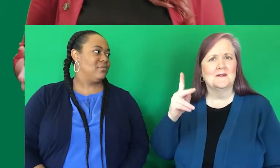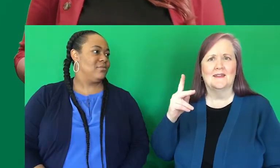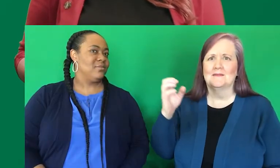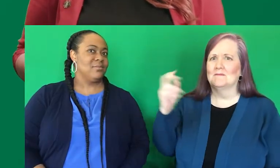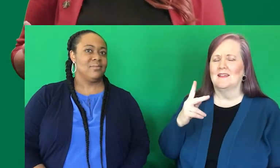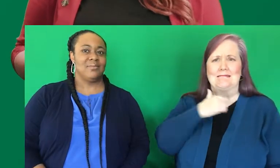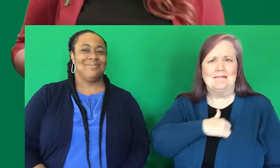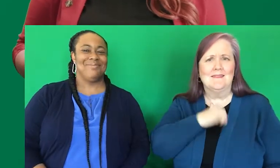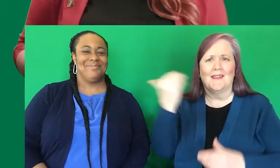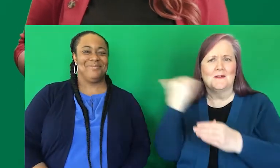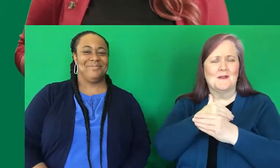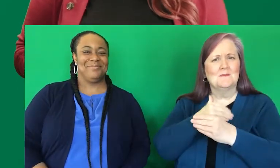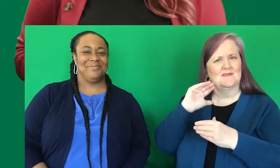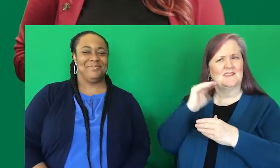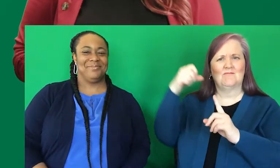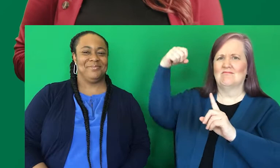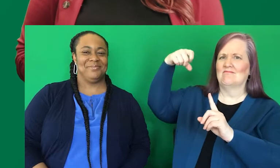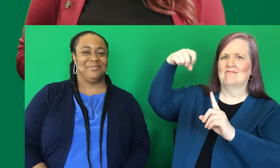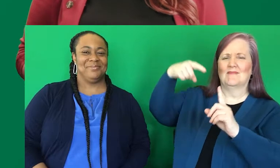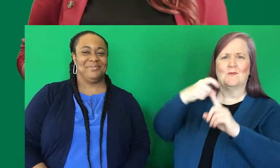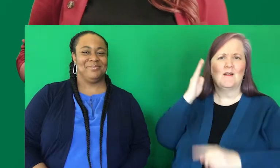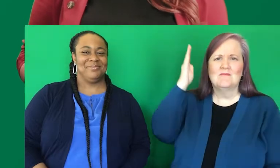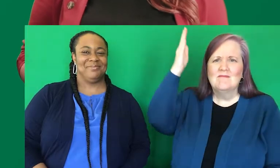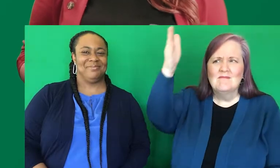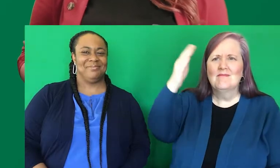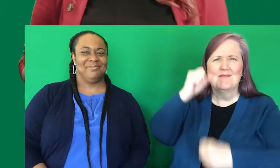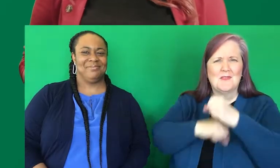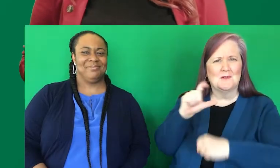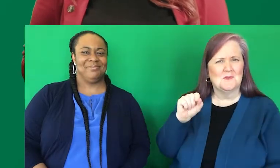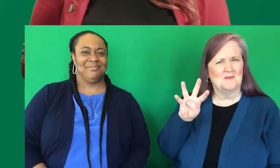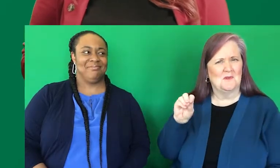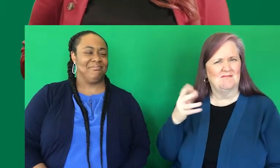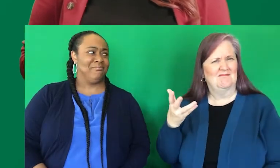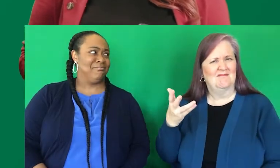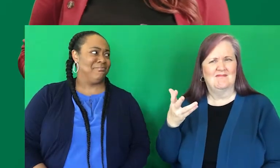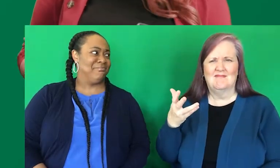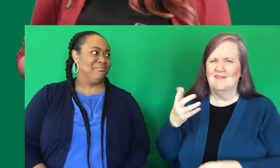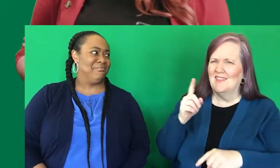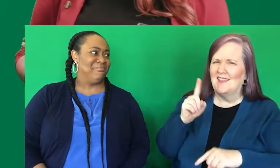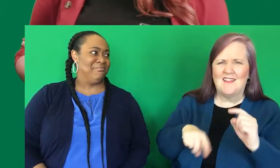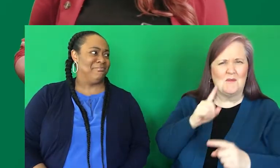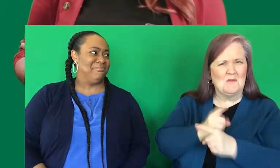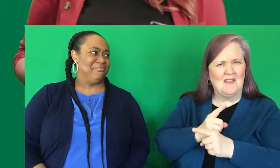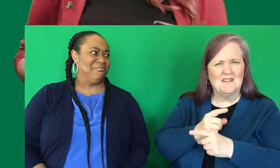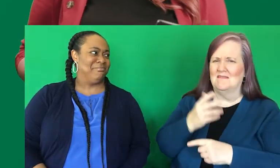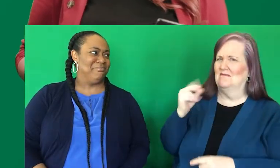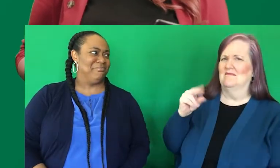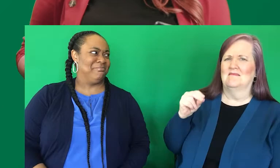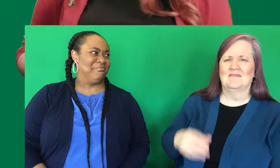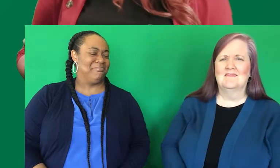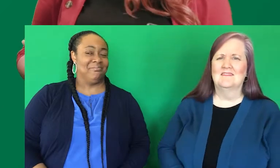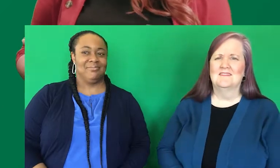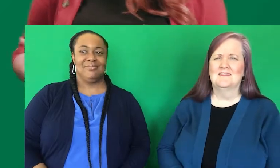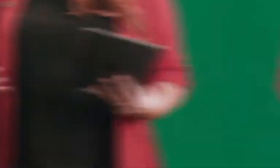Okay, we're back. We apologize for that interruption. It seems we got a broadcast transmission from the year 2040.